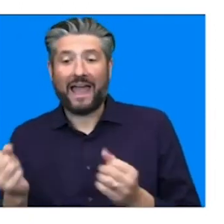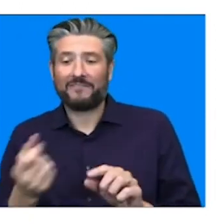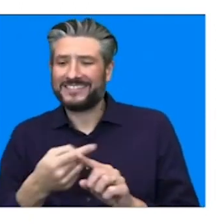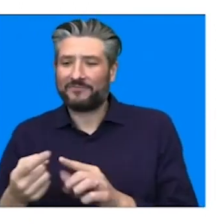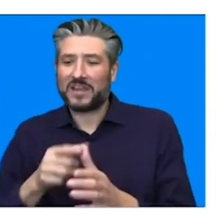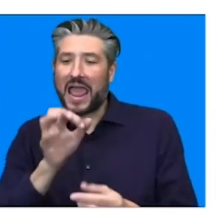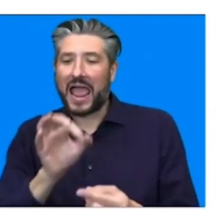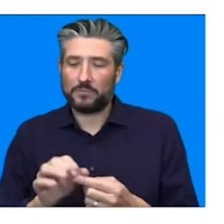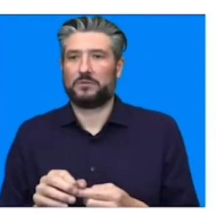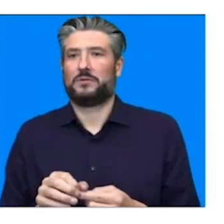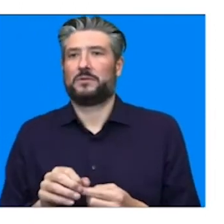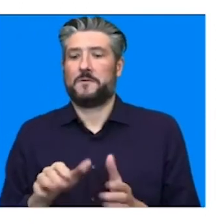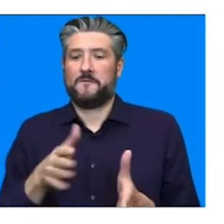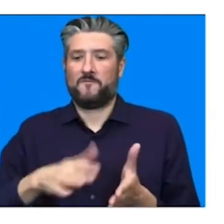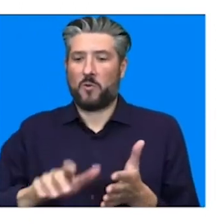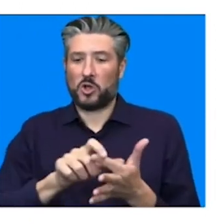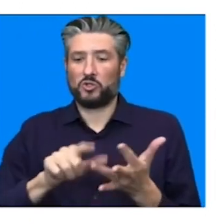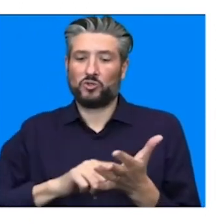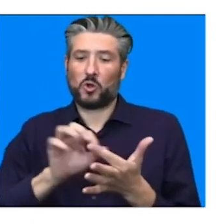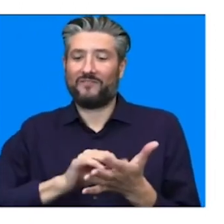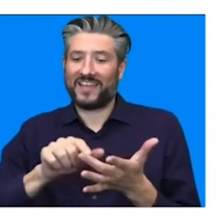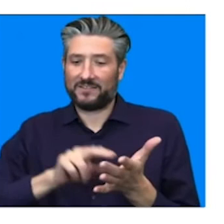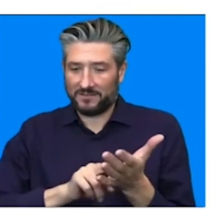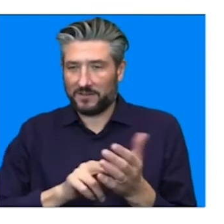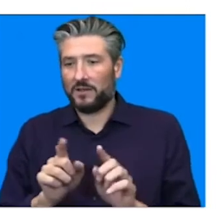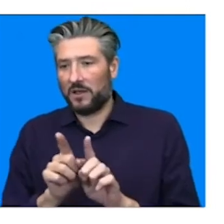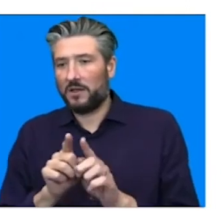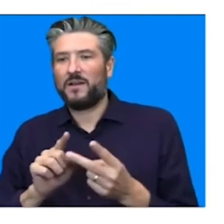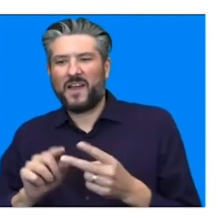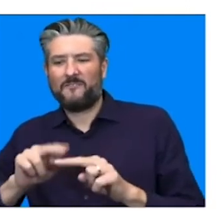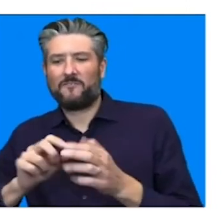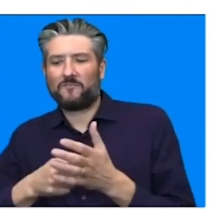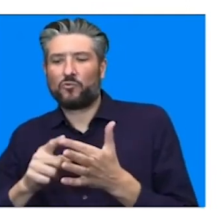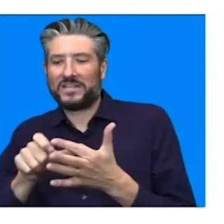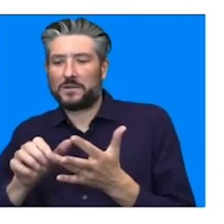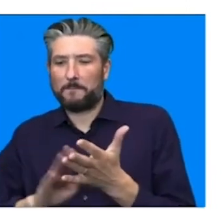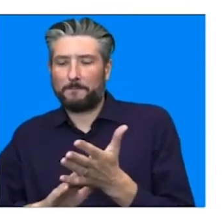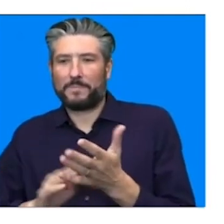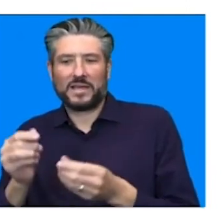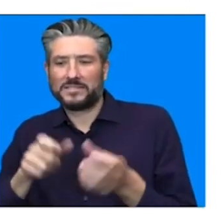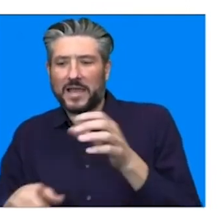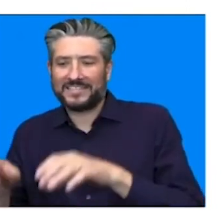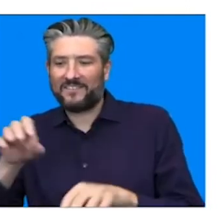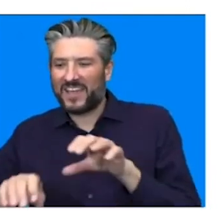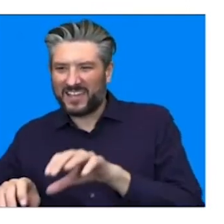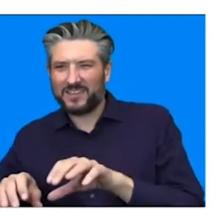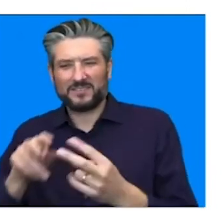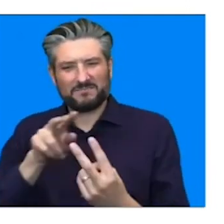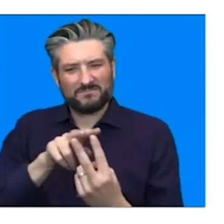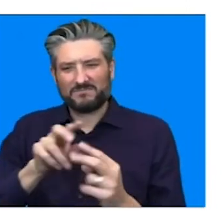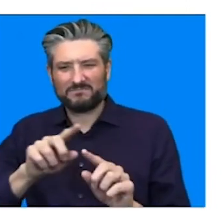Dolphin and from Freedom Scientific, among others. Now, coming on to text-to-speech, again, there are a number